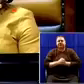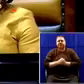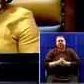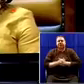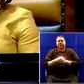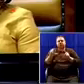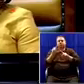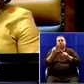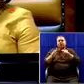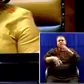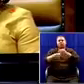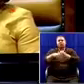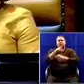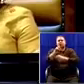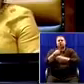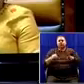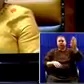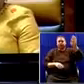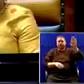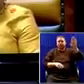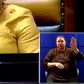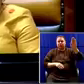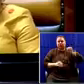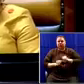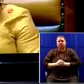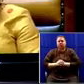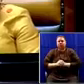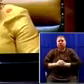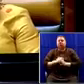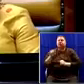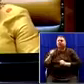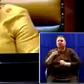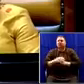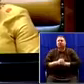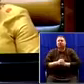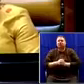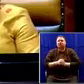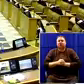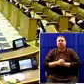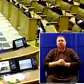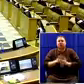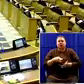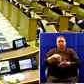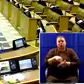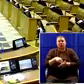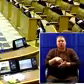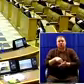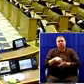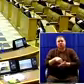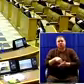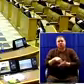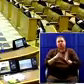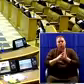The third supplementary question. Madam Speaker. Yes, Honorable. Madam Speaker, I rise on